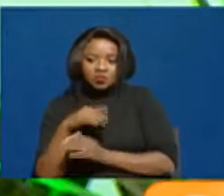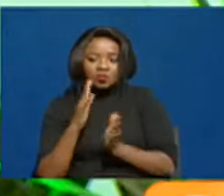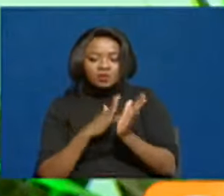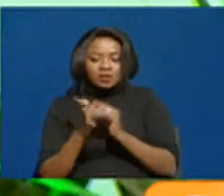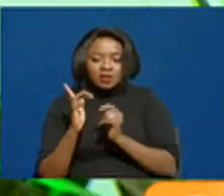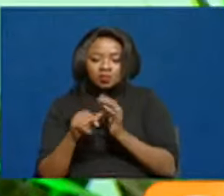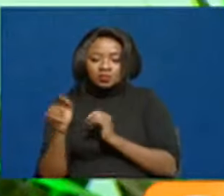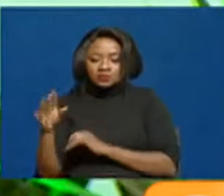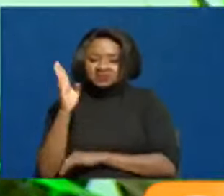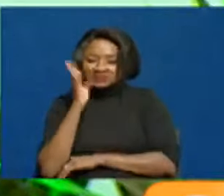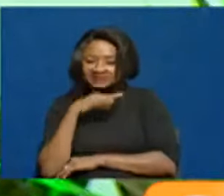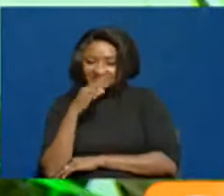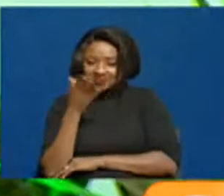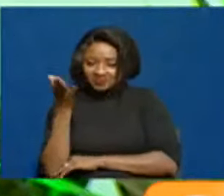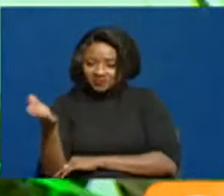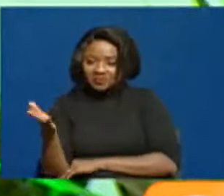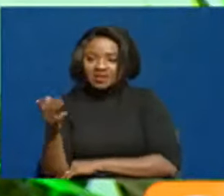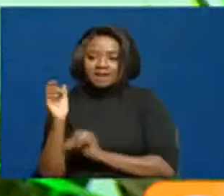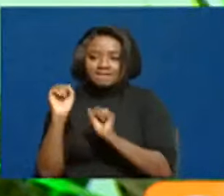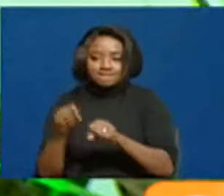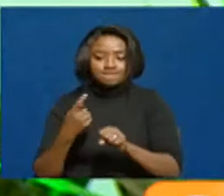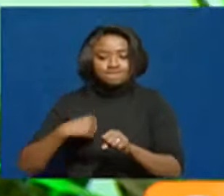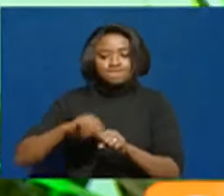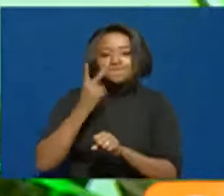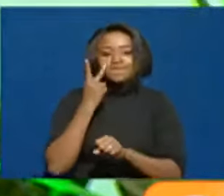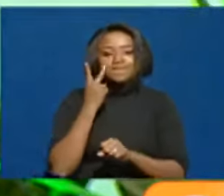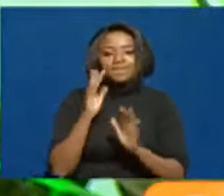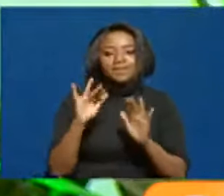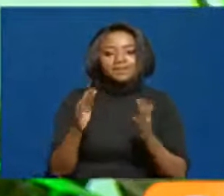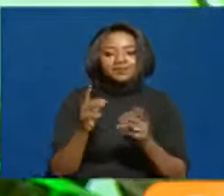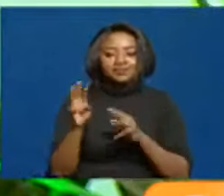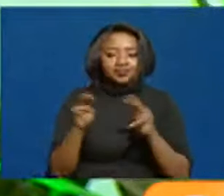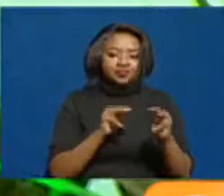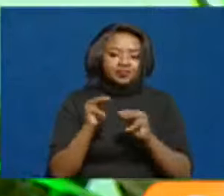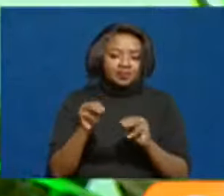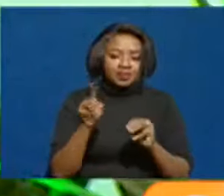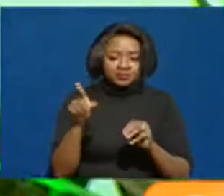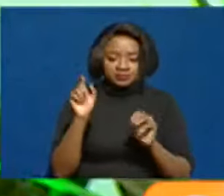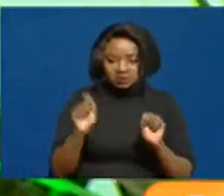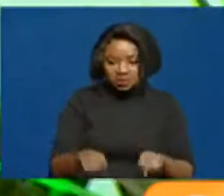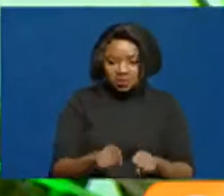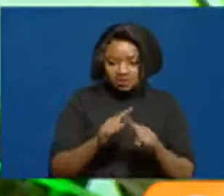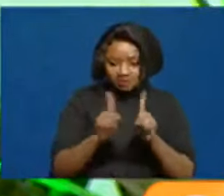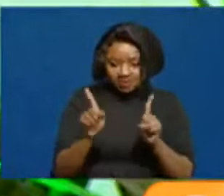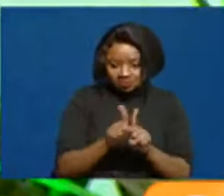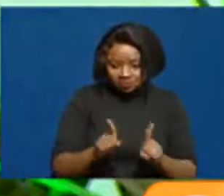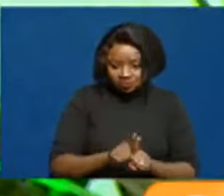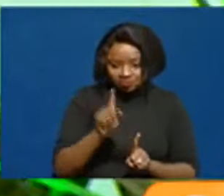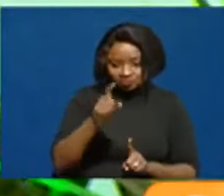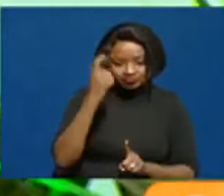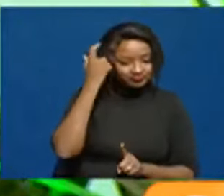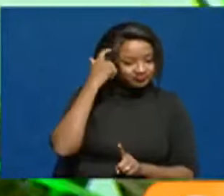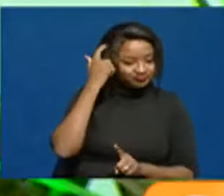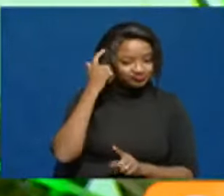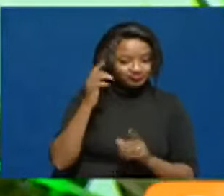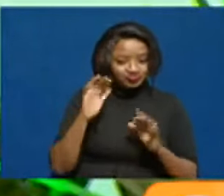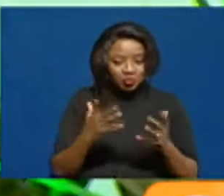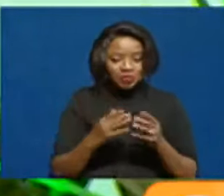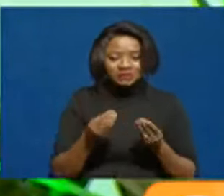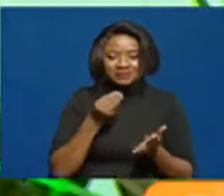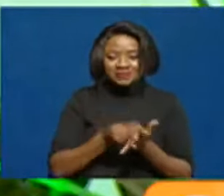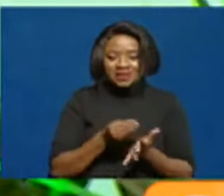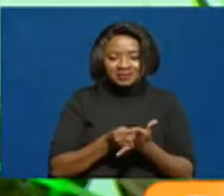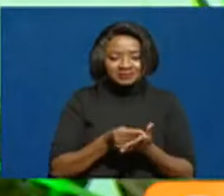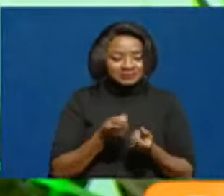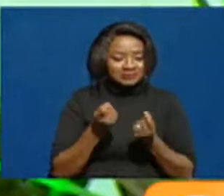we can manage. But again, Trevor, you need to know that money is scarce. And it's